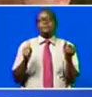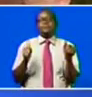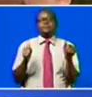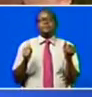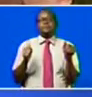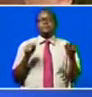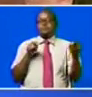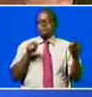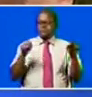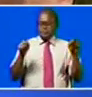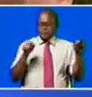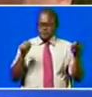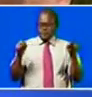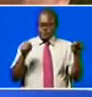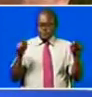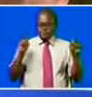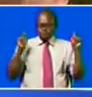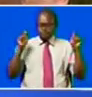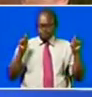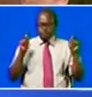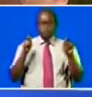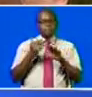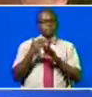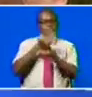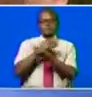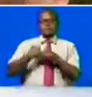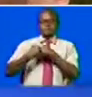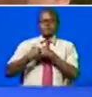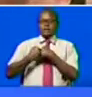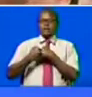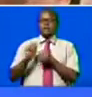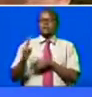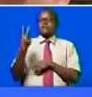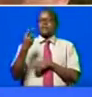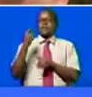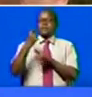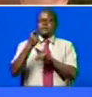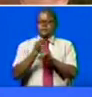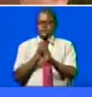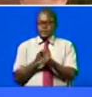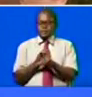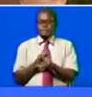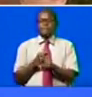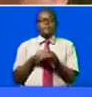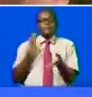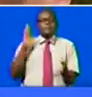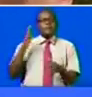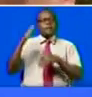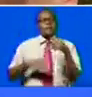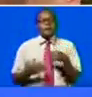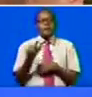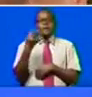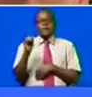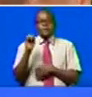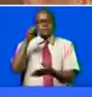on managing unrest, which are usually a challenge in our second term. We've not had more than 30